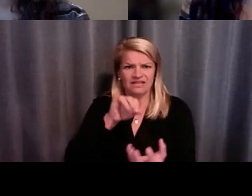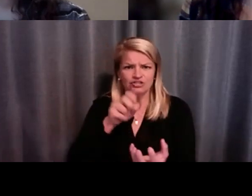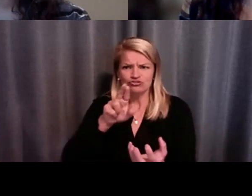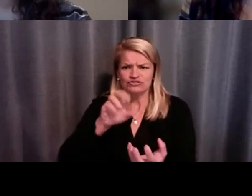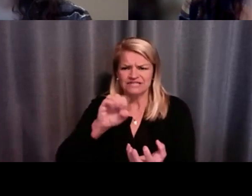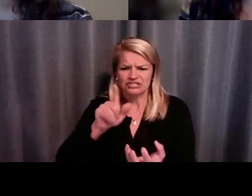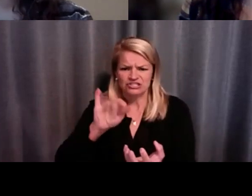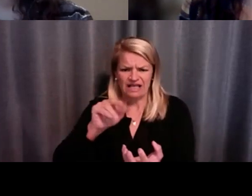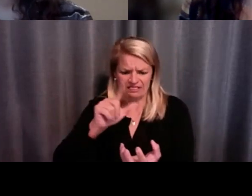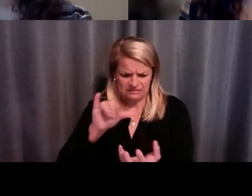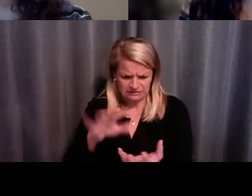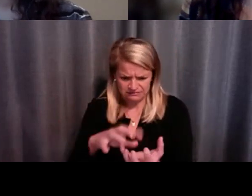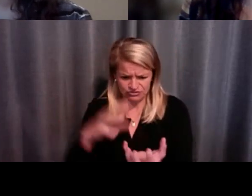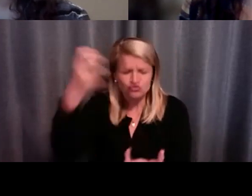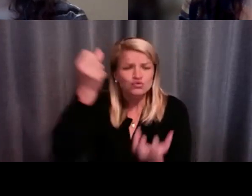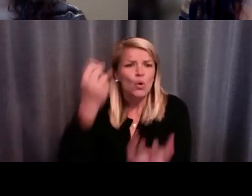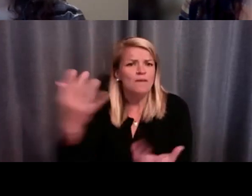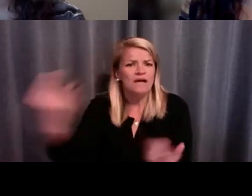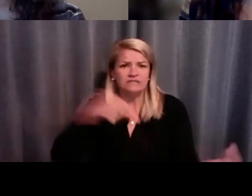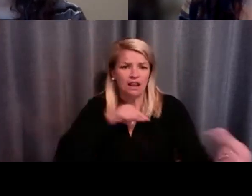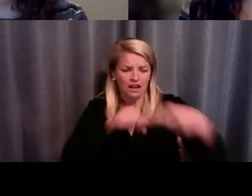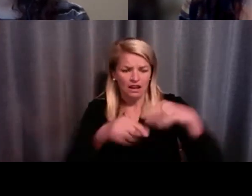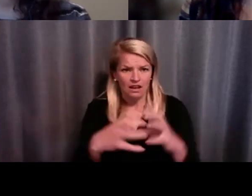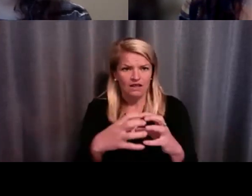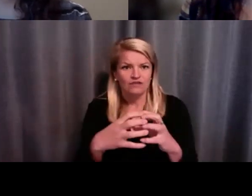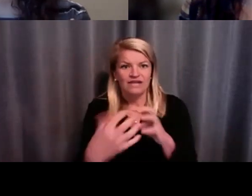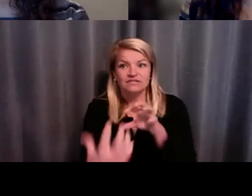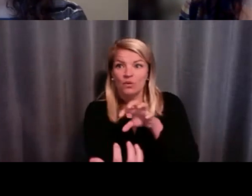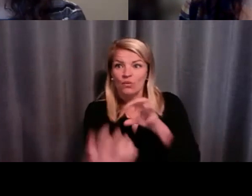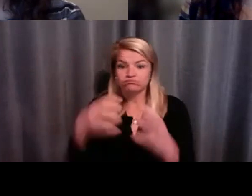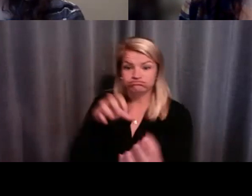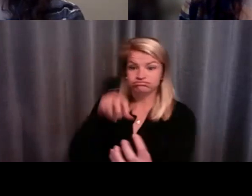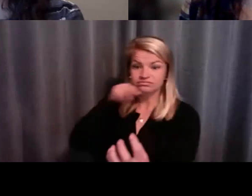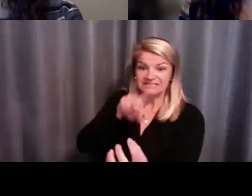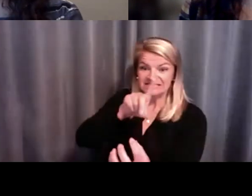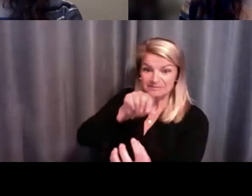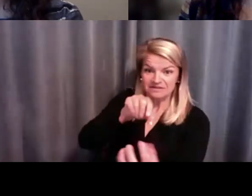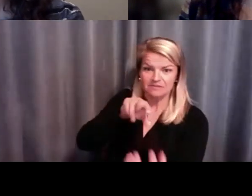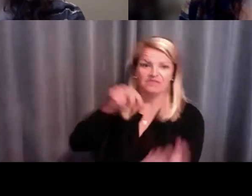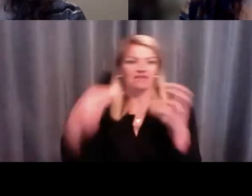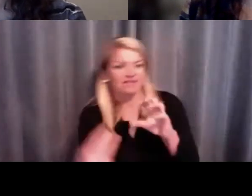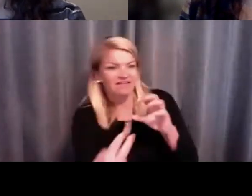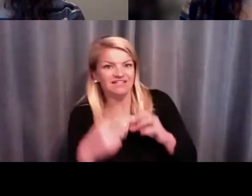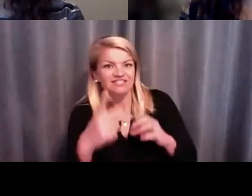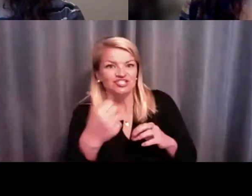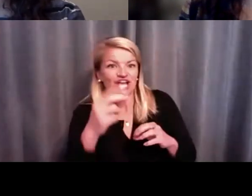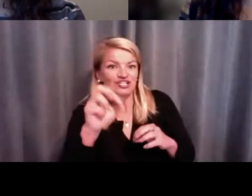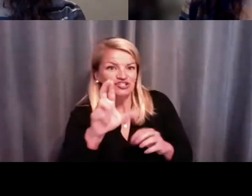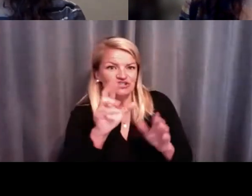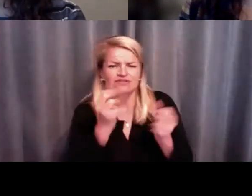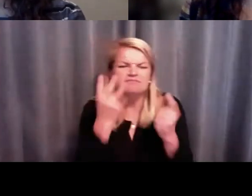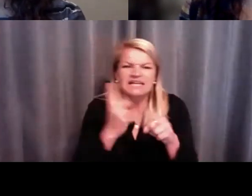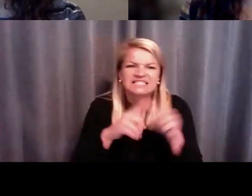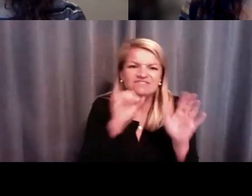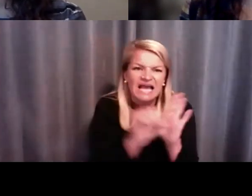because learners are not only persons with disabilities, they have gender identities. And when we